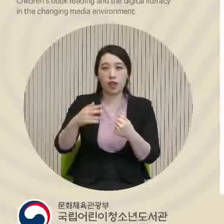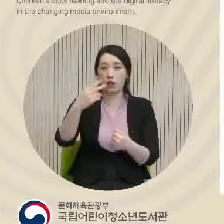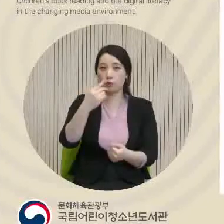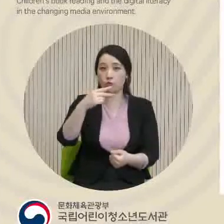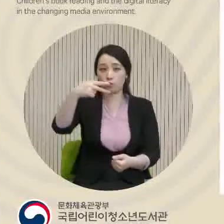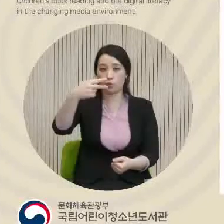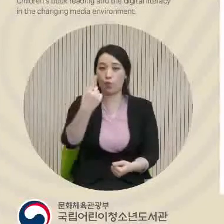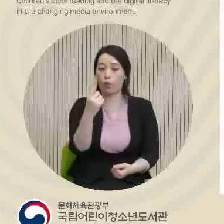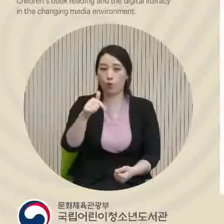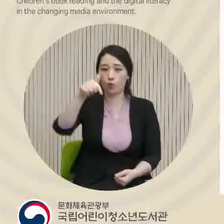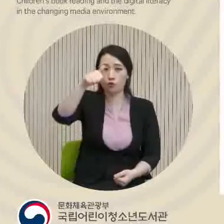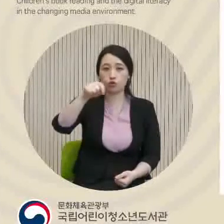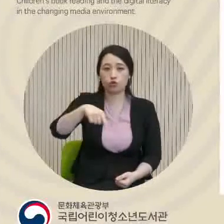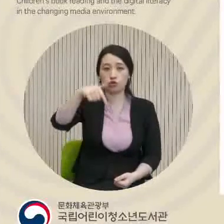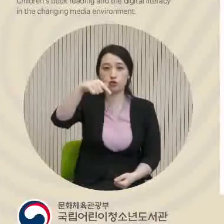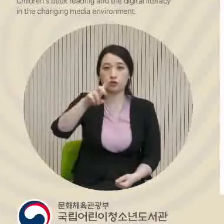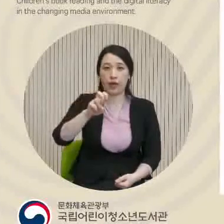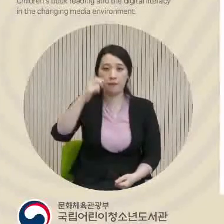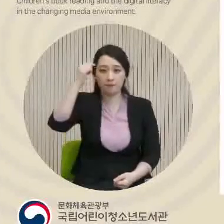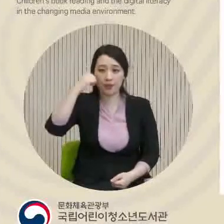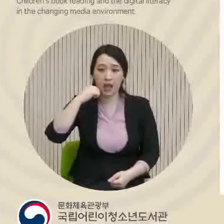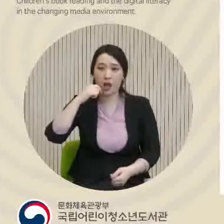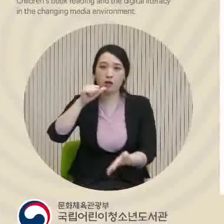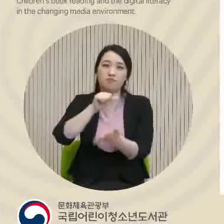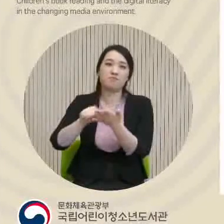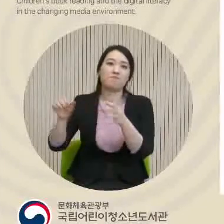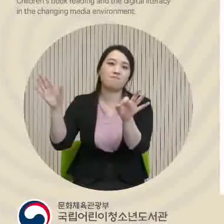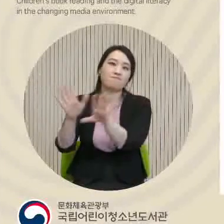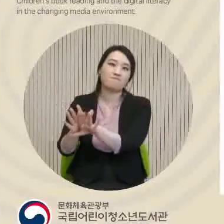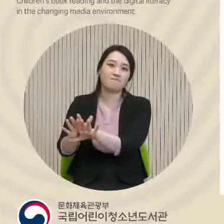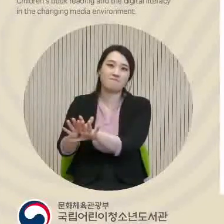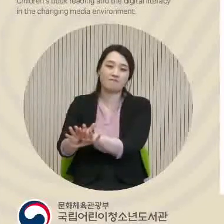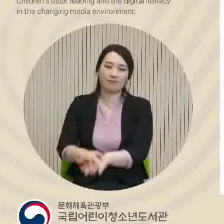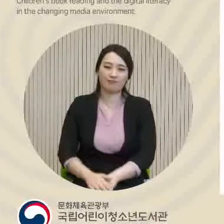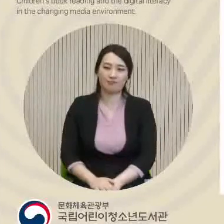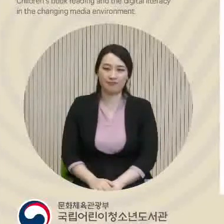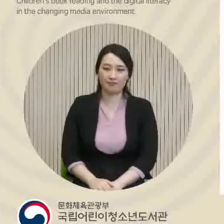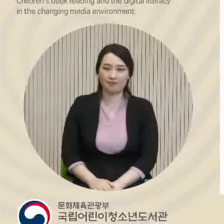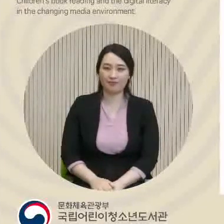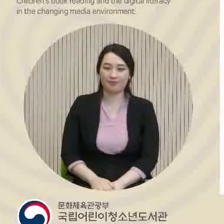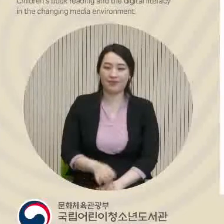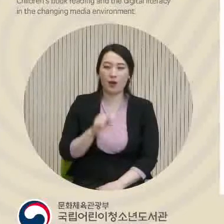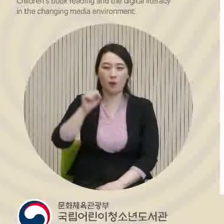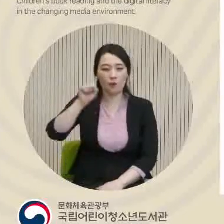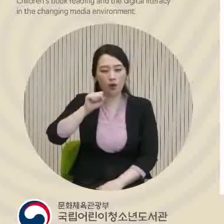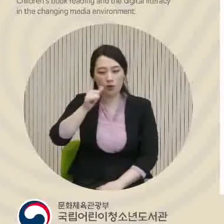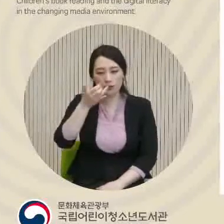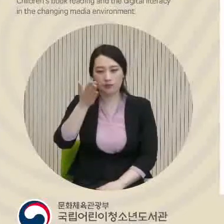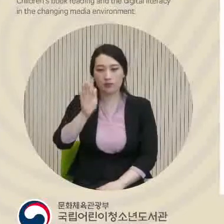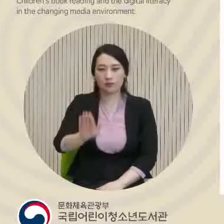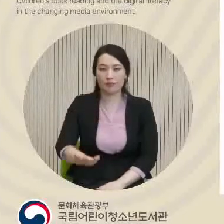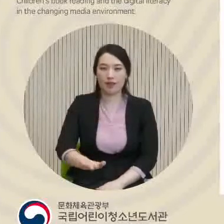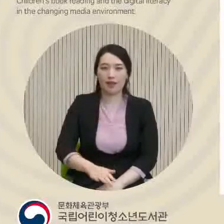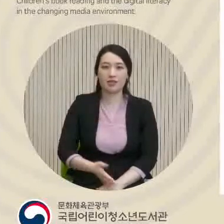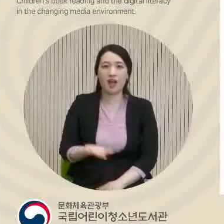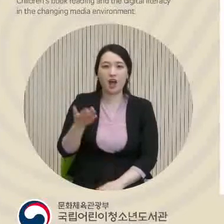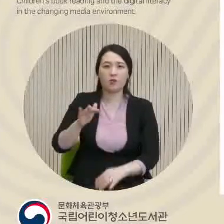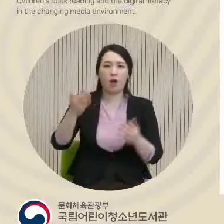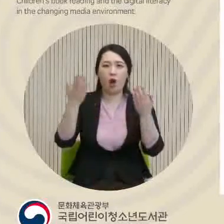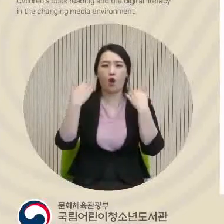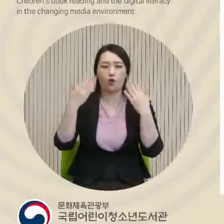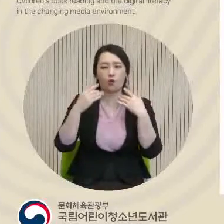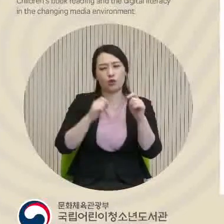So some people even say that we have to get rid of the book reports. However, these old traditional programs have